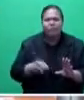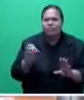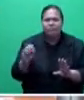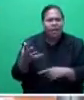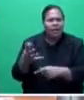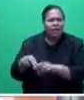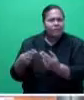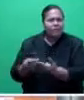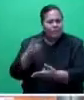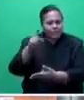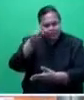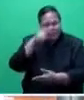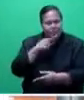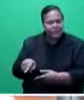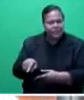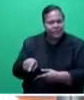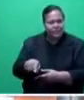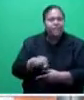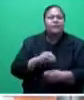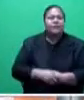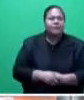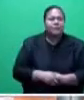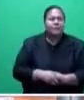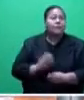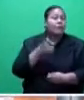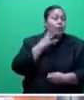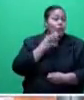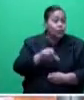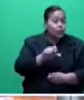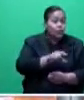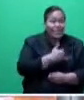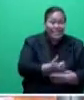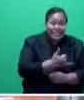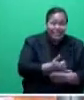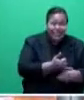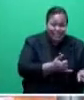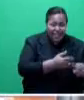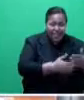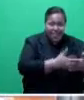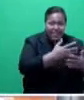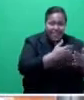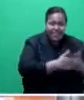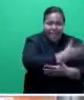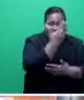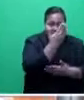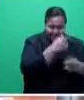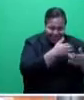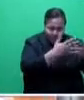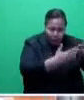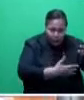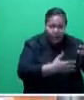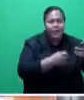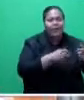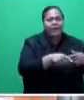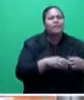sick. So we introduced that, Mr. Speaker, Sir, and in fact, Mr. Speaker, Sir, a number of employers at that point in